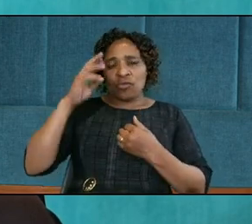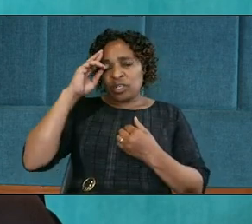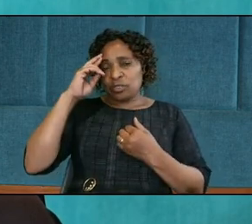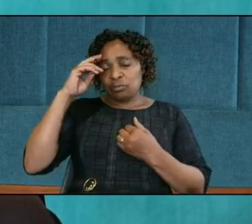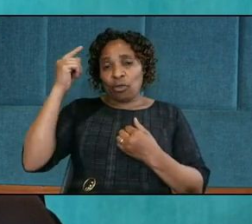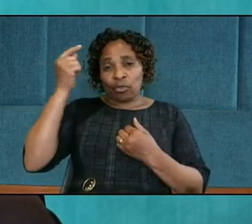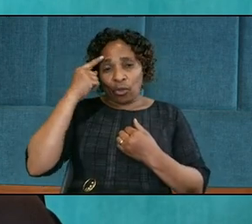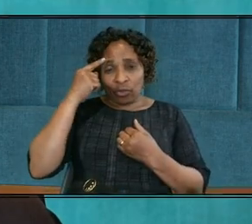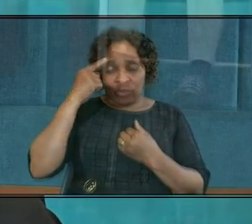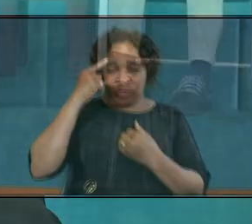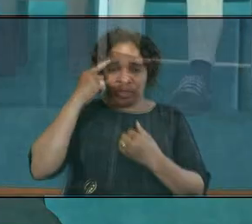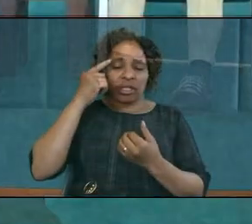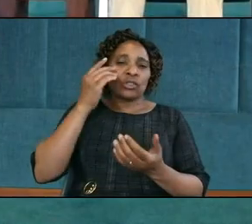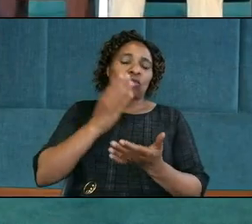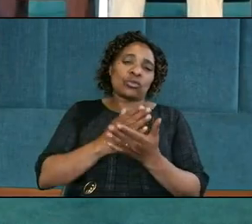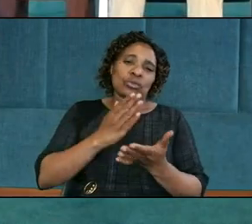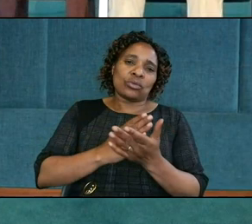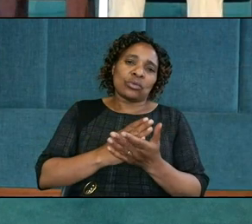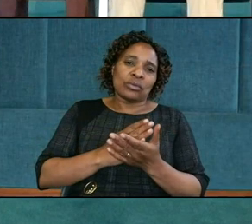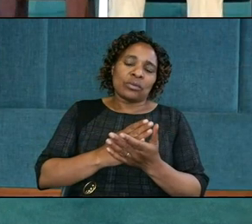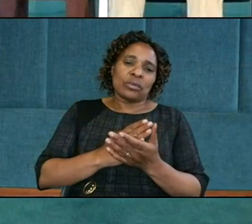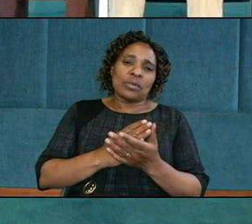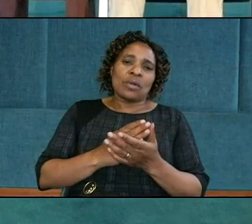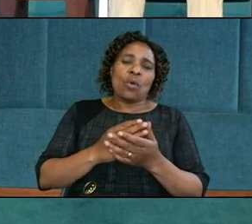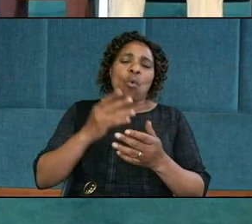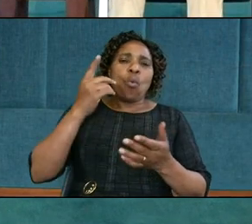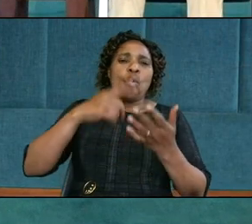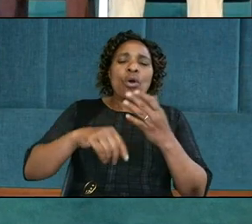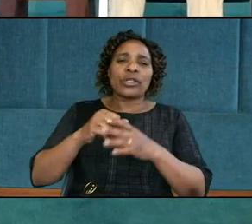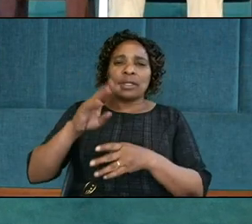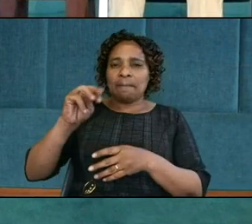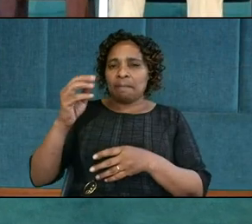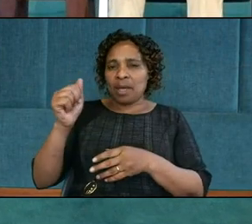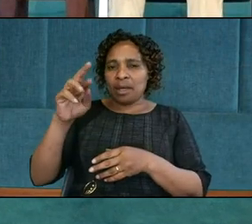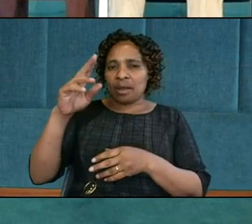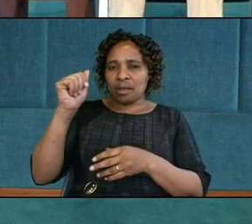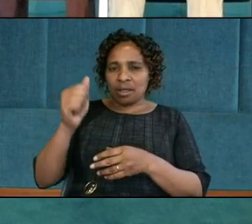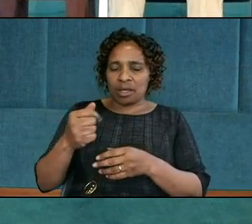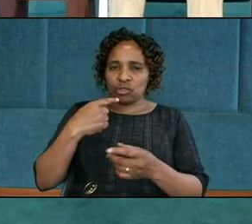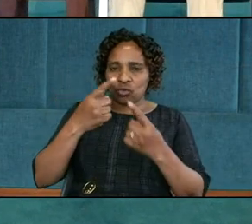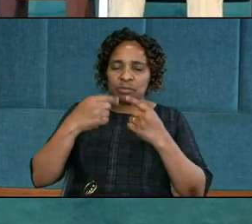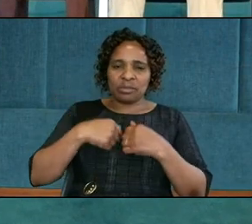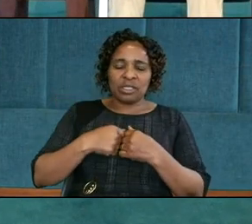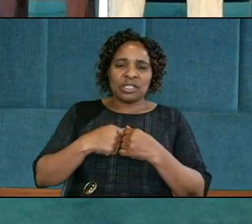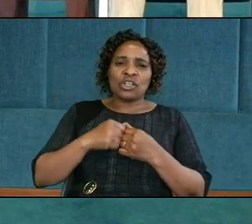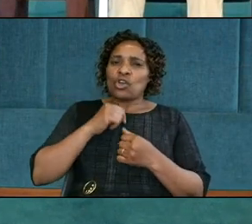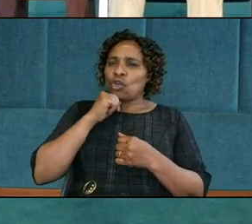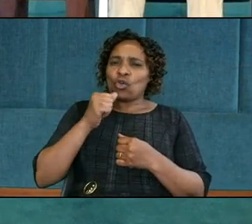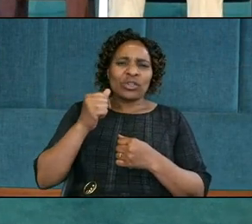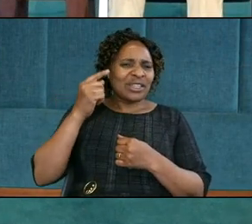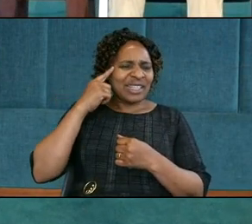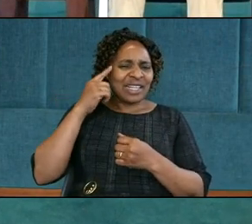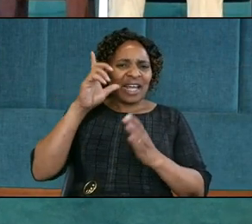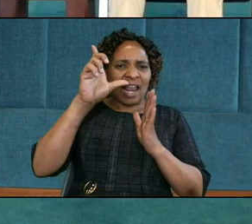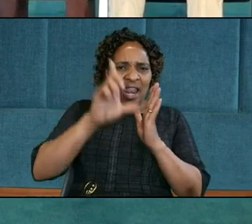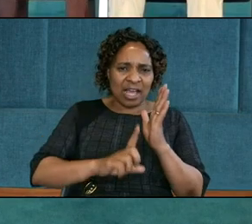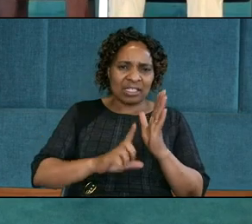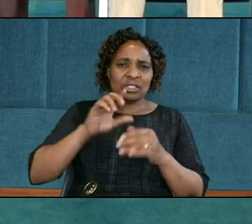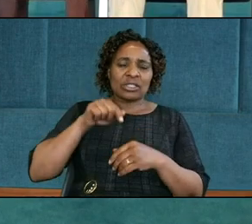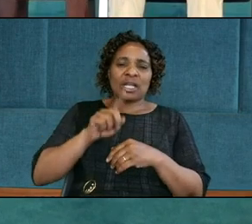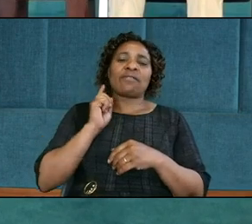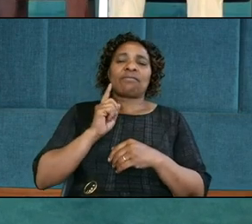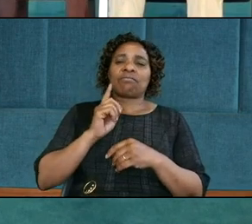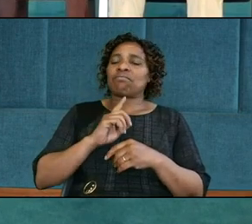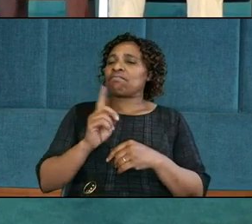thought. Indeed, indeed. And it even reminds me of what Maria just told us right now, you know. Don't think less of yourself. You know, don't think less